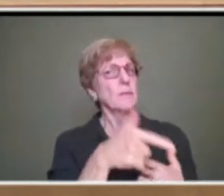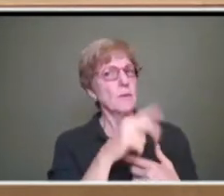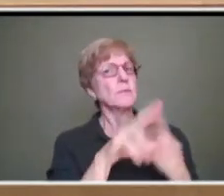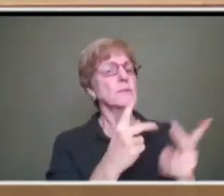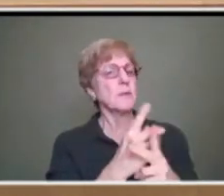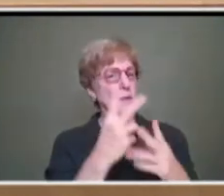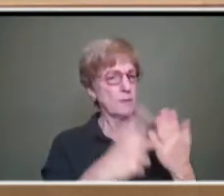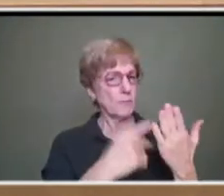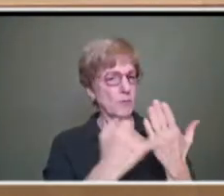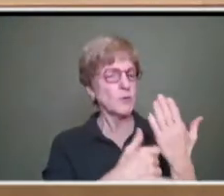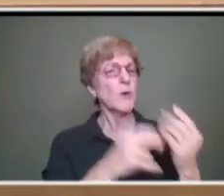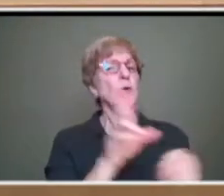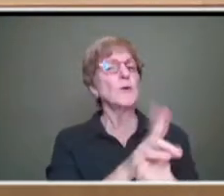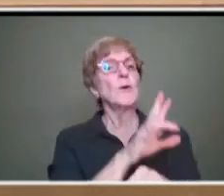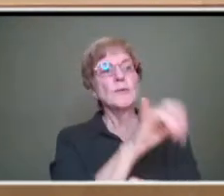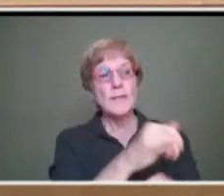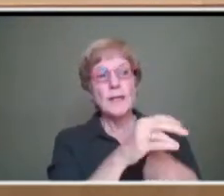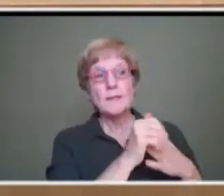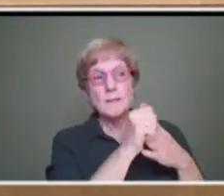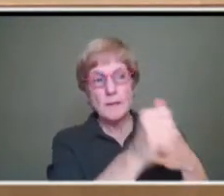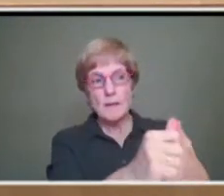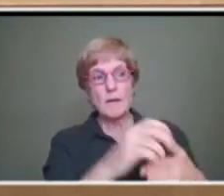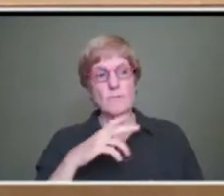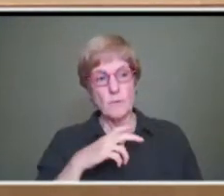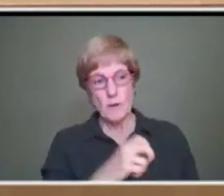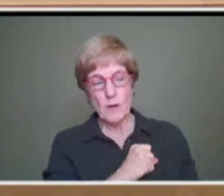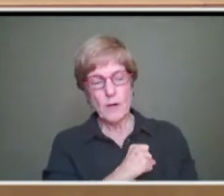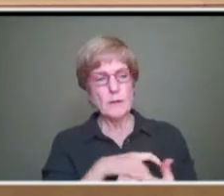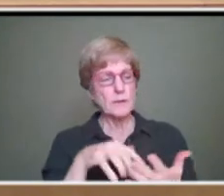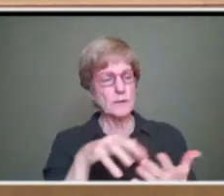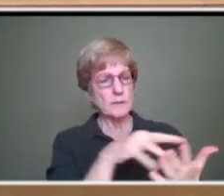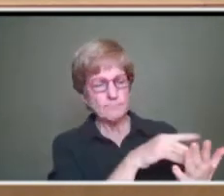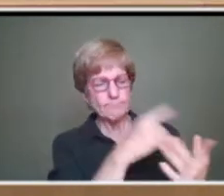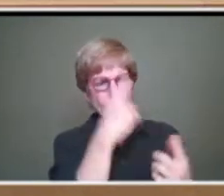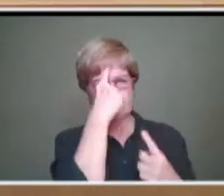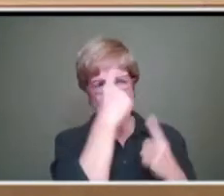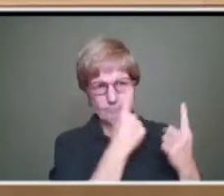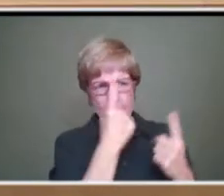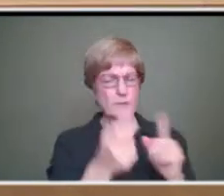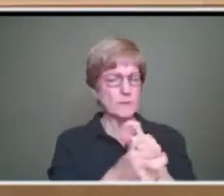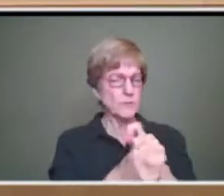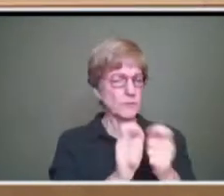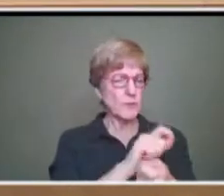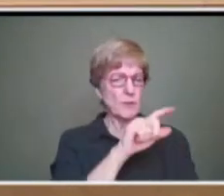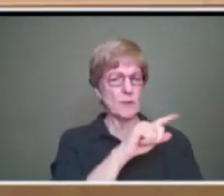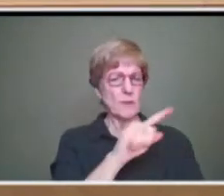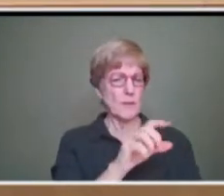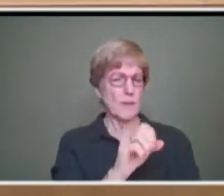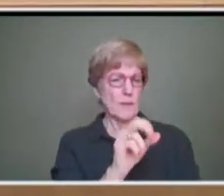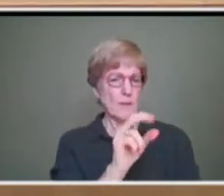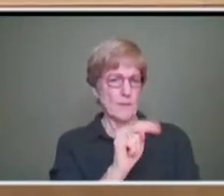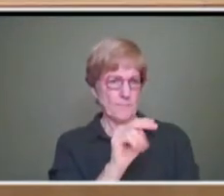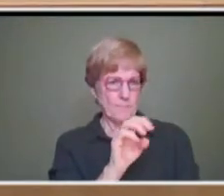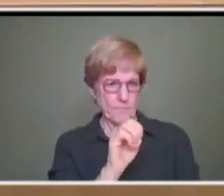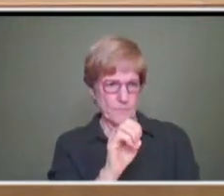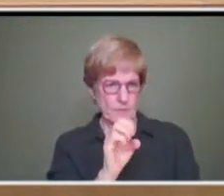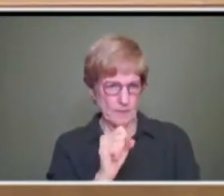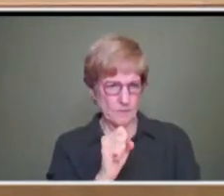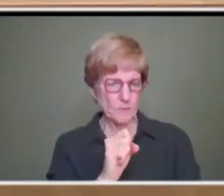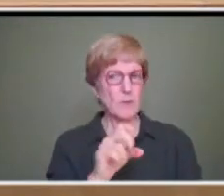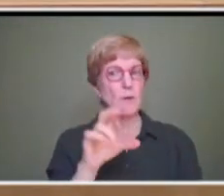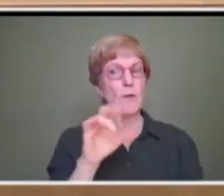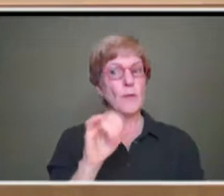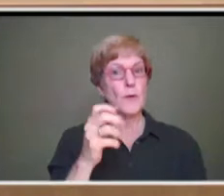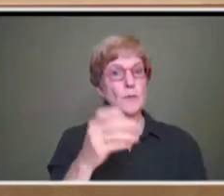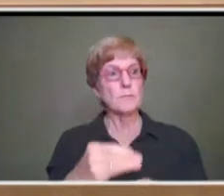started to use that as a guiding point for us a little bit as we look at rezonings particularly those that are going to be getting up for consideration